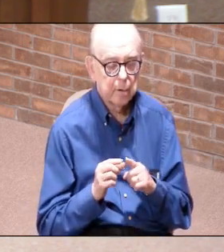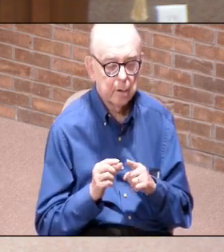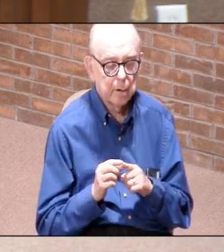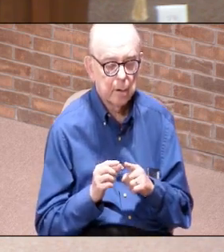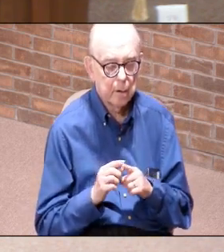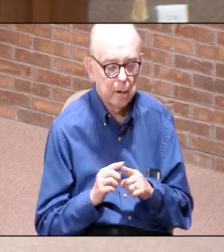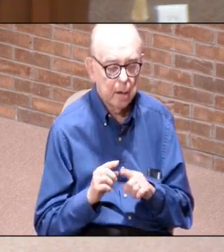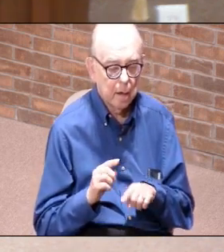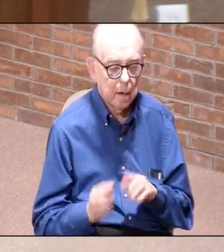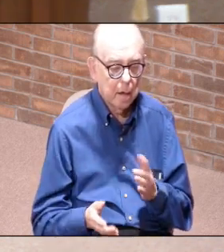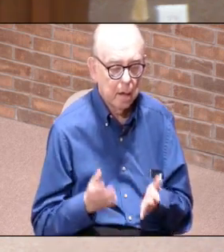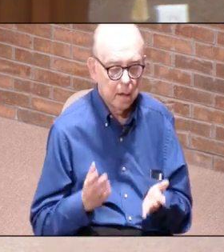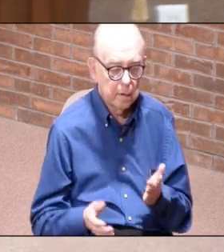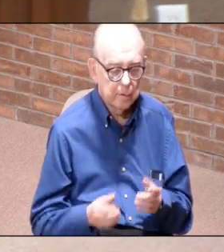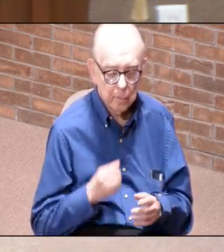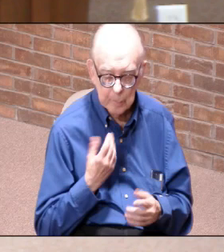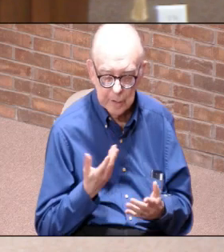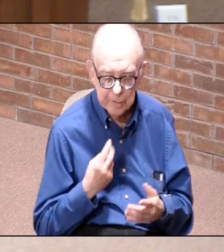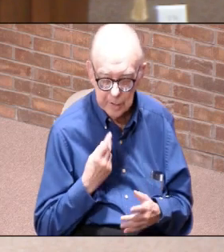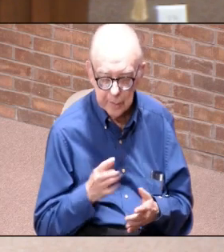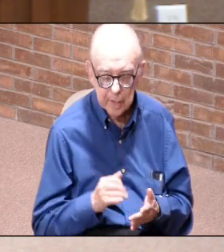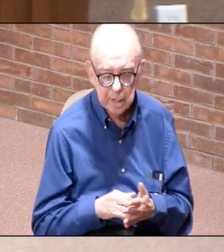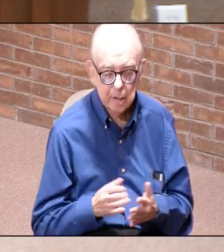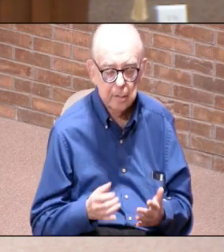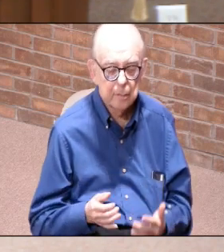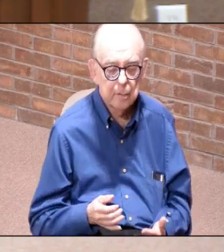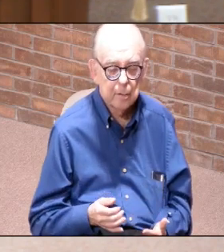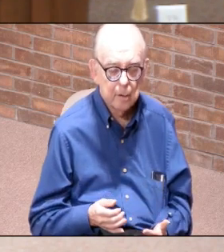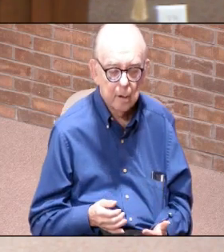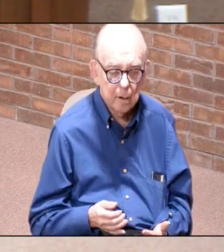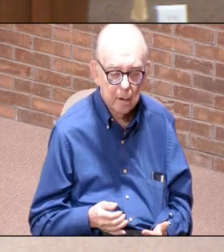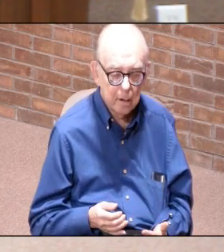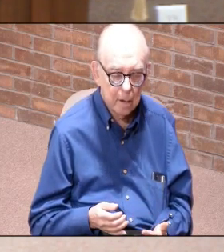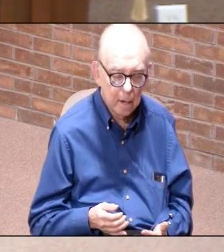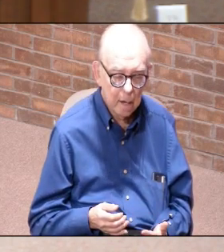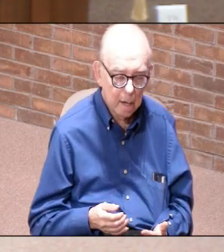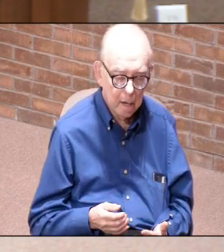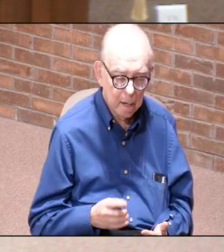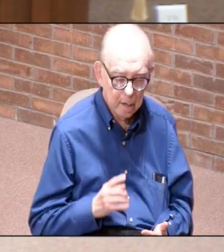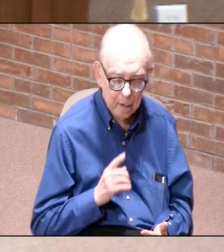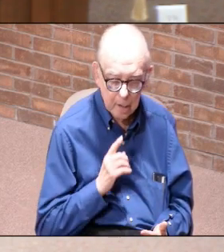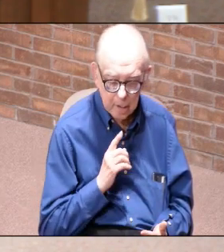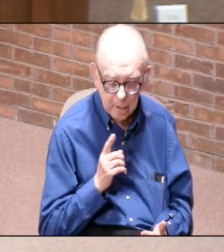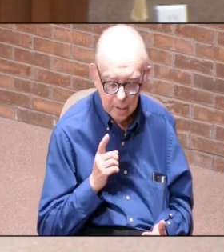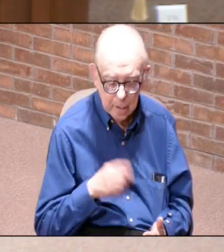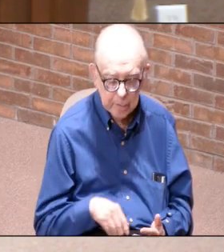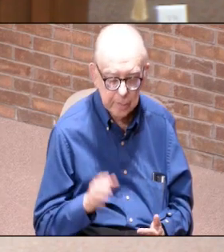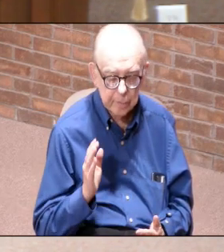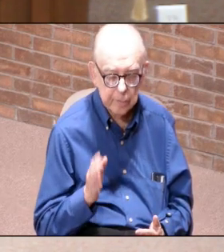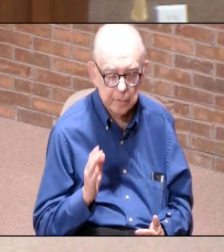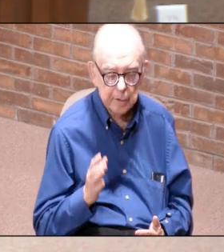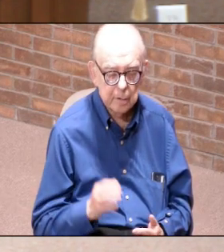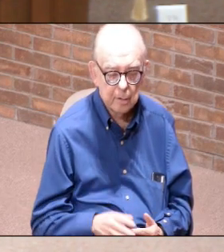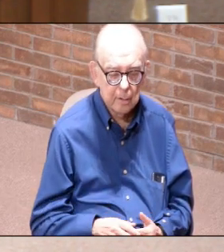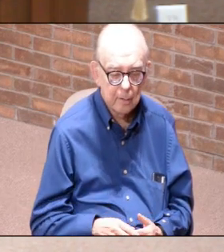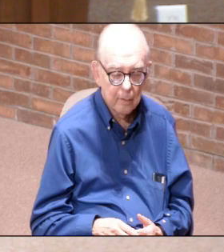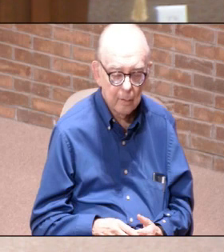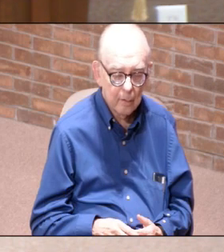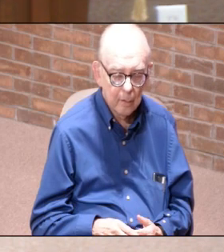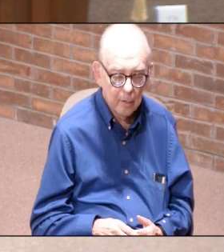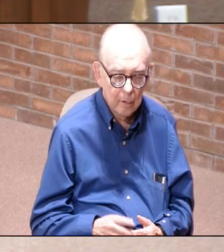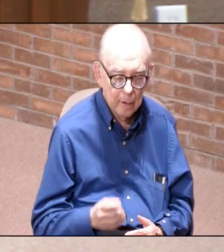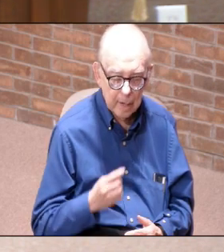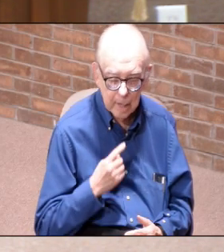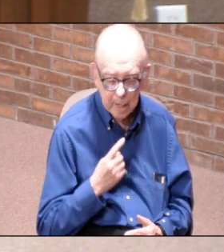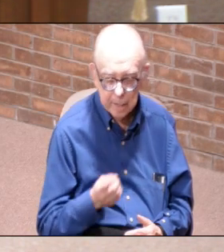But you probably wouldn't really say it in a pulpit. I was really into the sermon, and